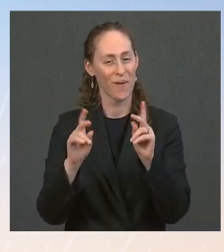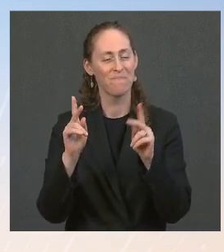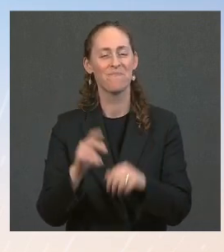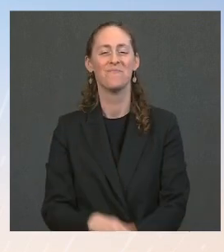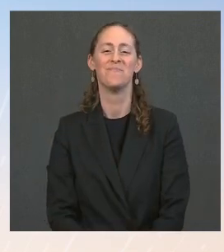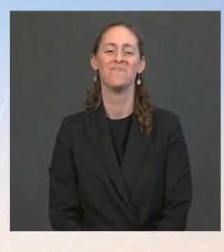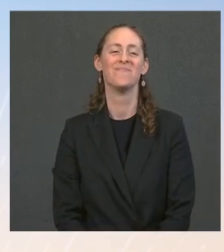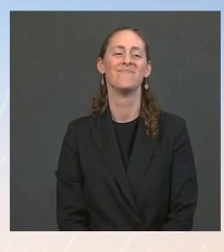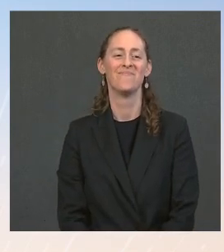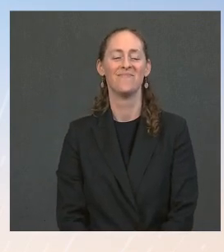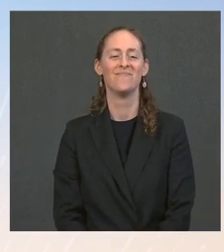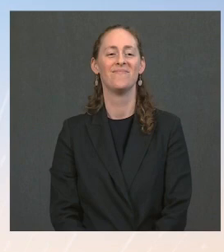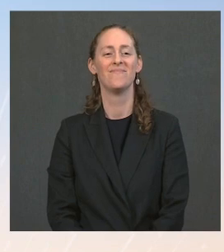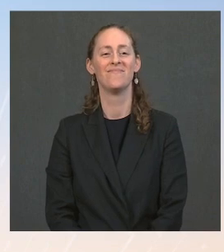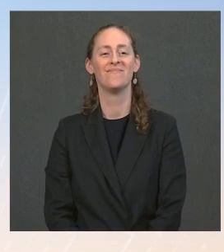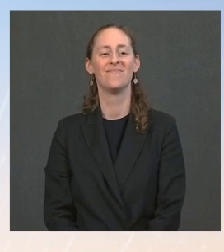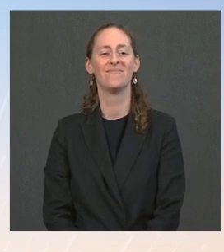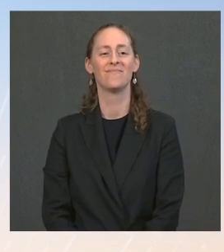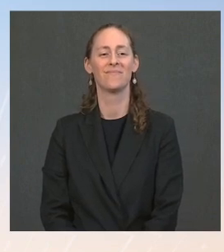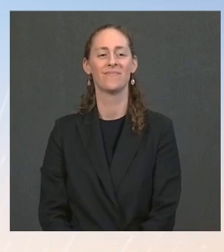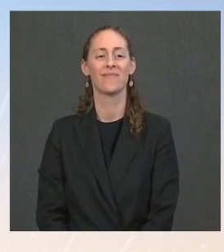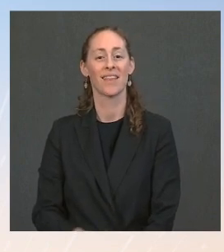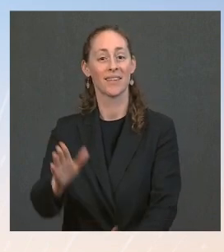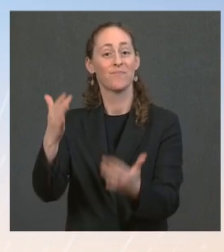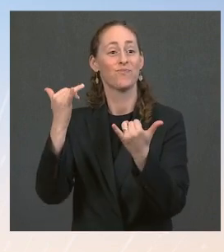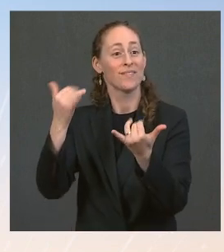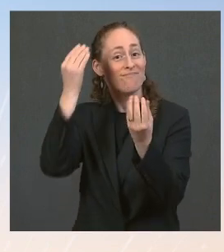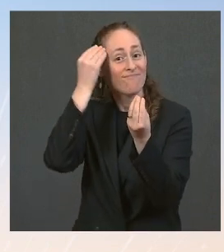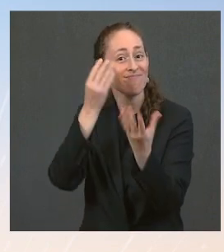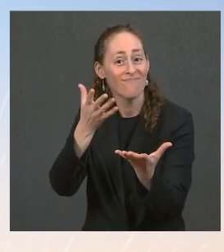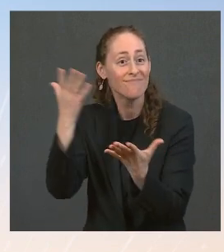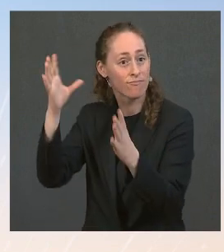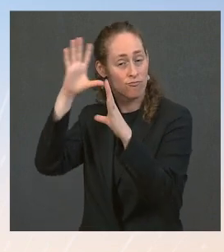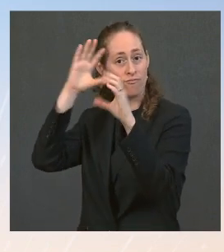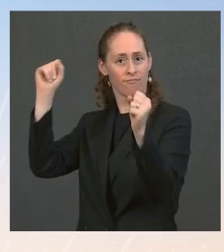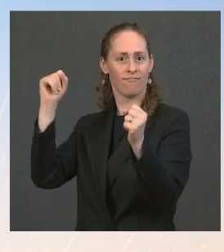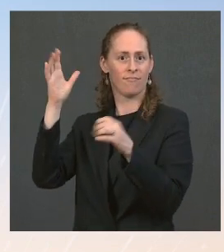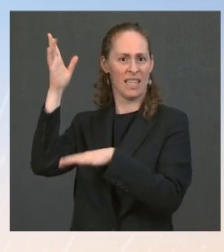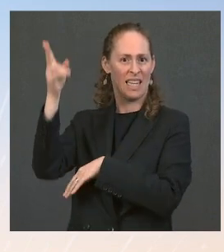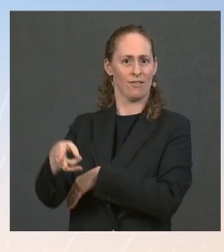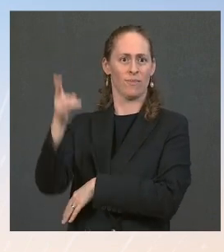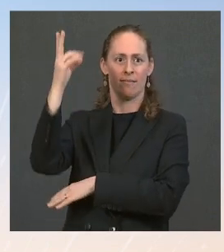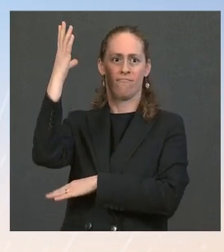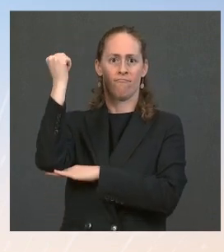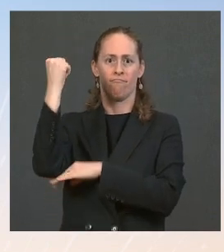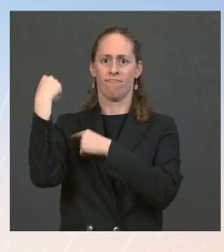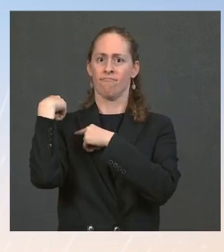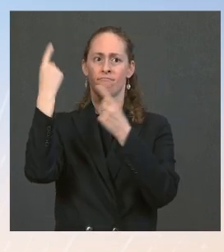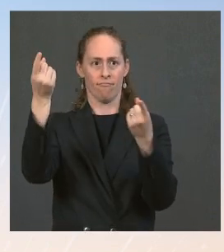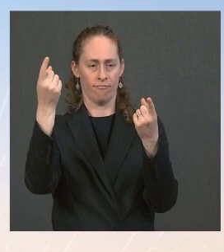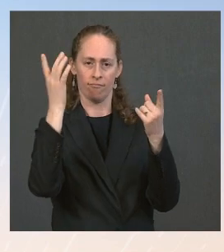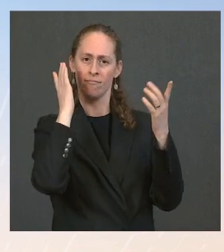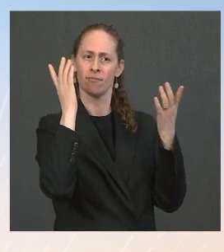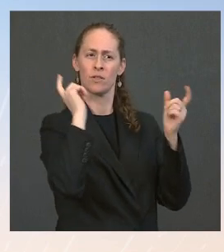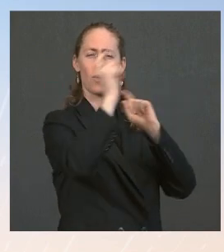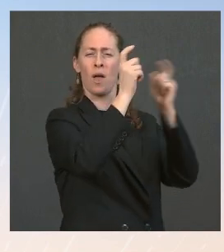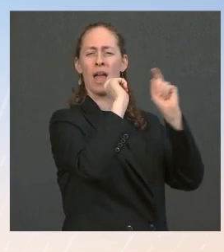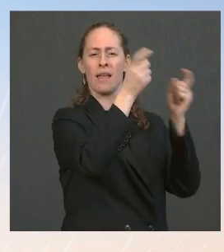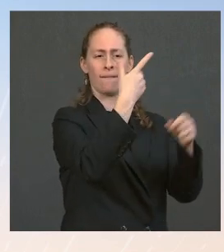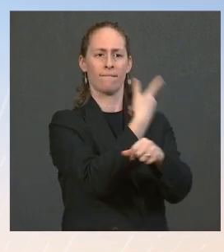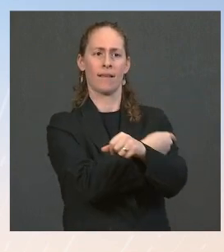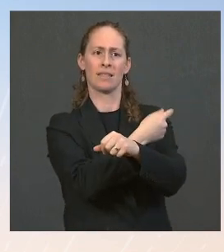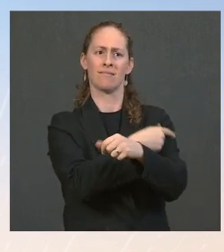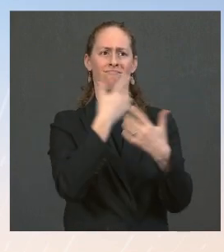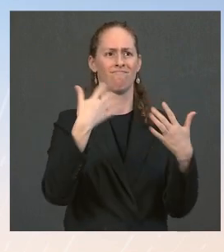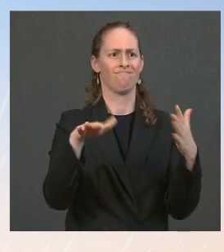Today, the administration announced a historic new donation in the global fight to defeat COVID-19. President Biden announced that the United States